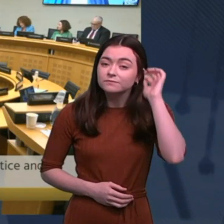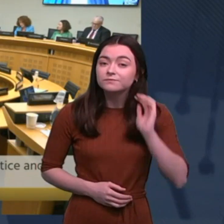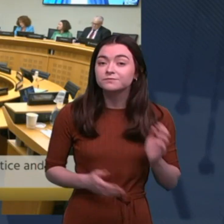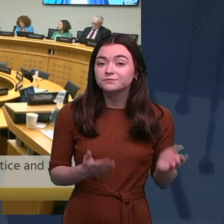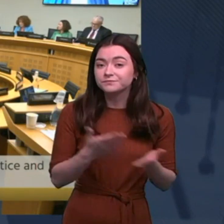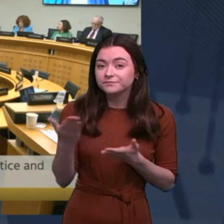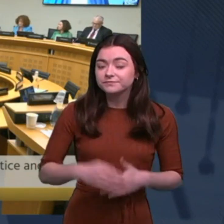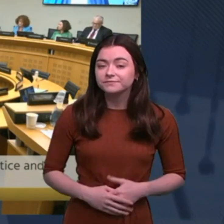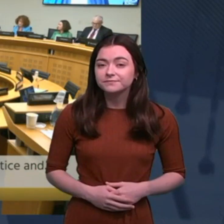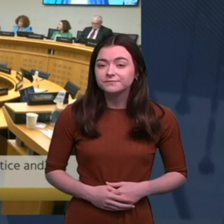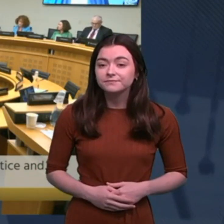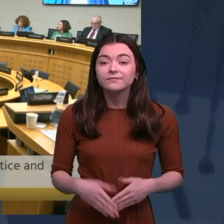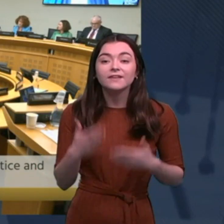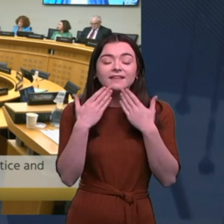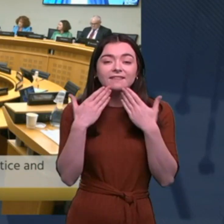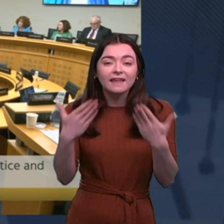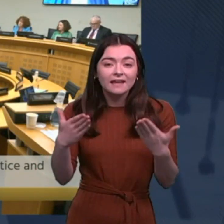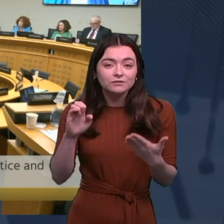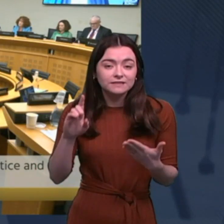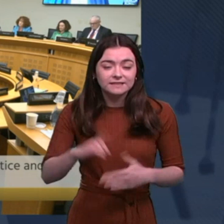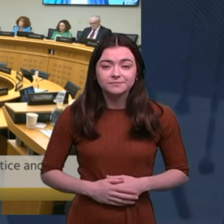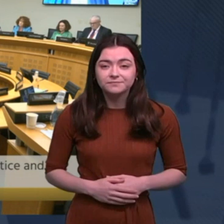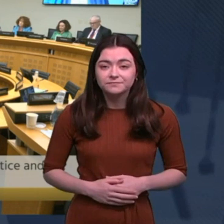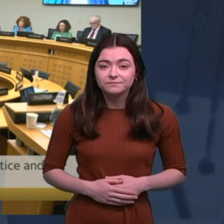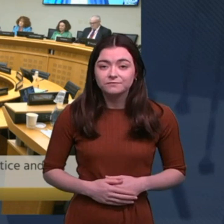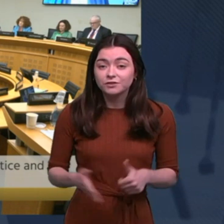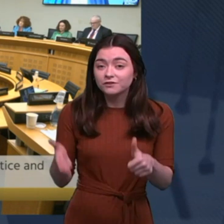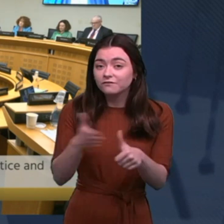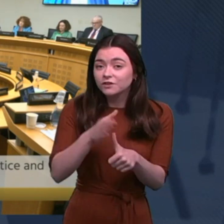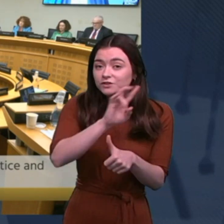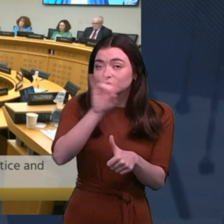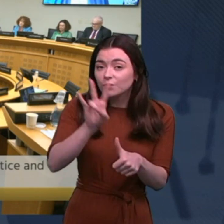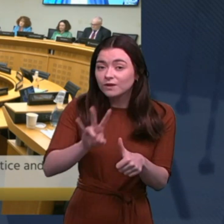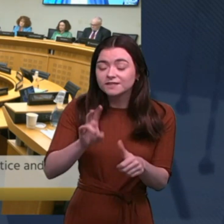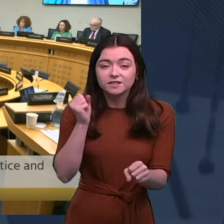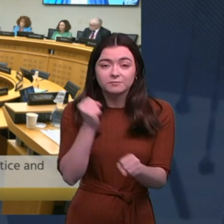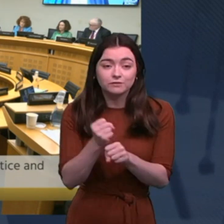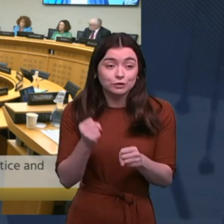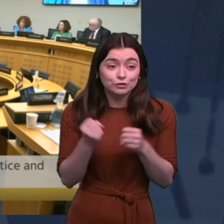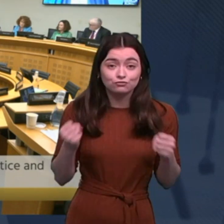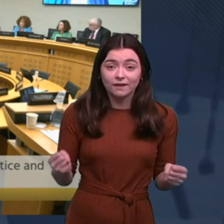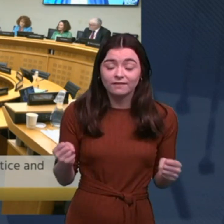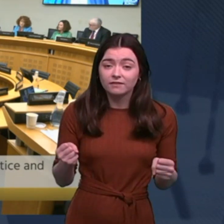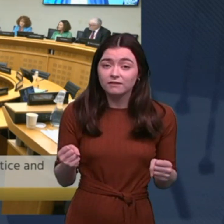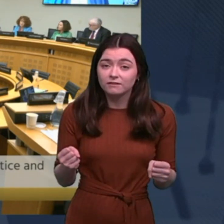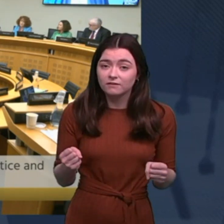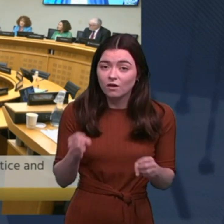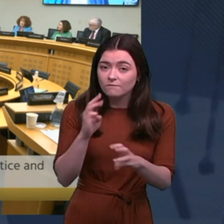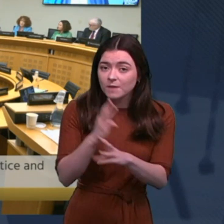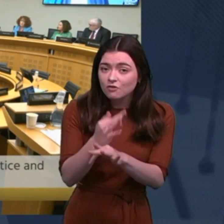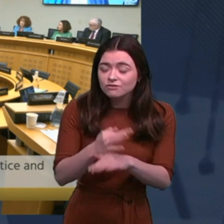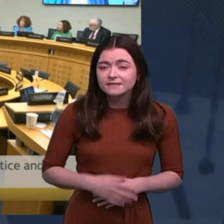you, Deputy Kearns. In relation to your first question, as regards the strengths of parents, I think